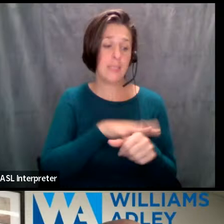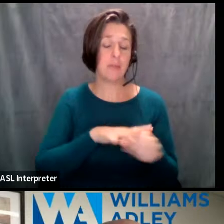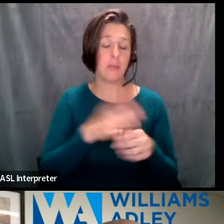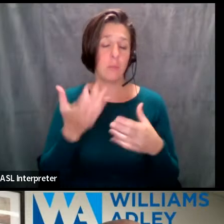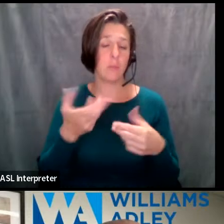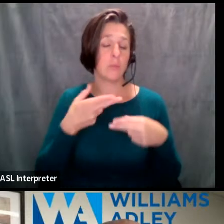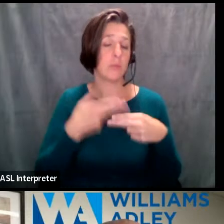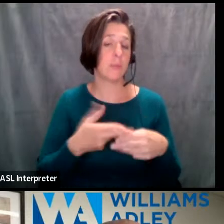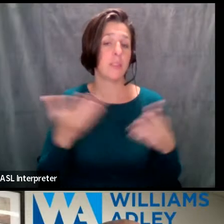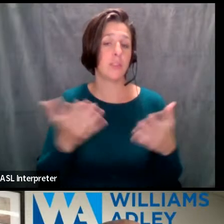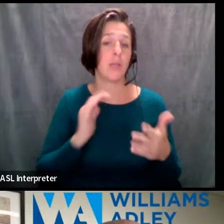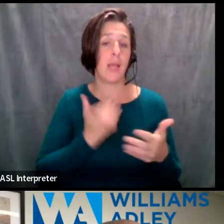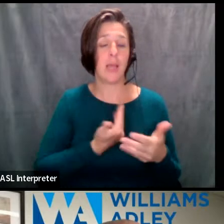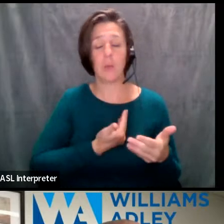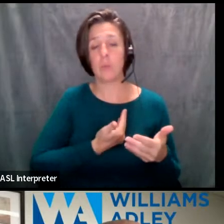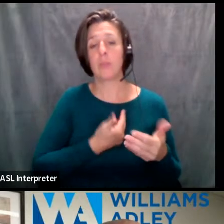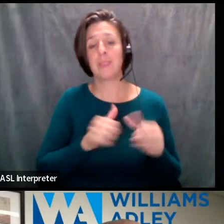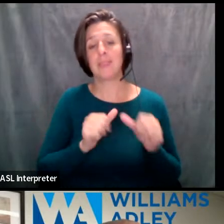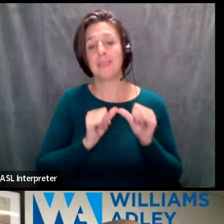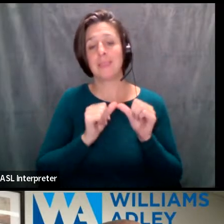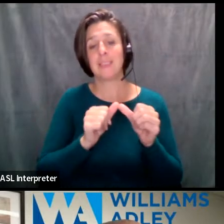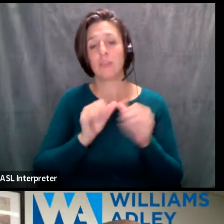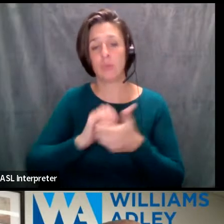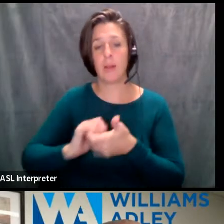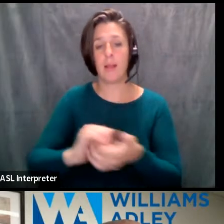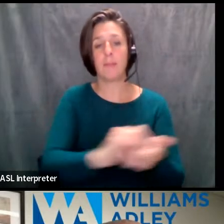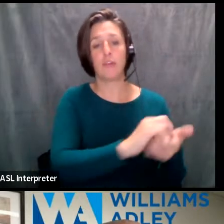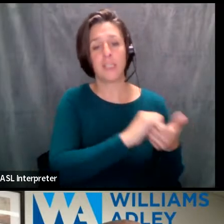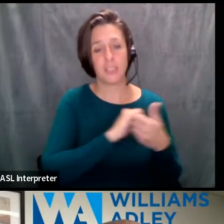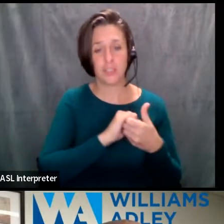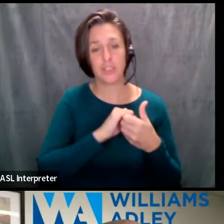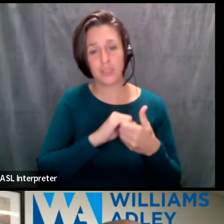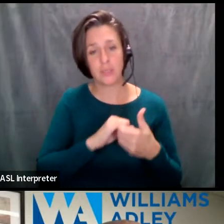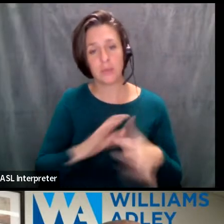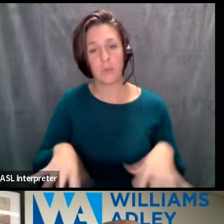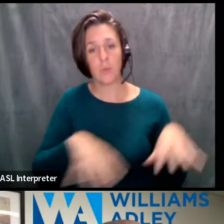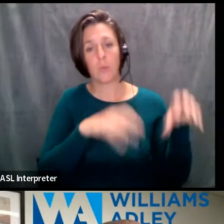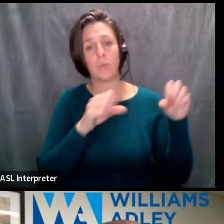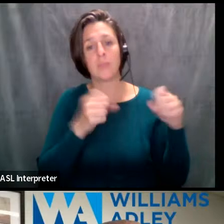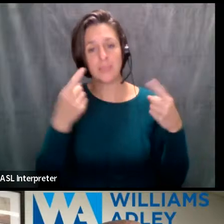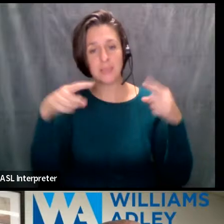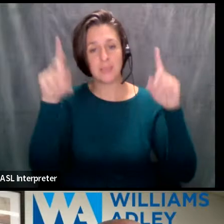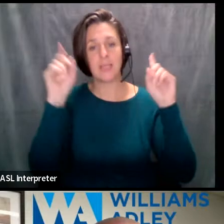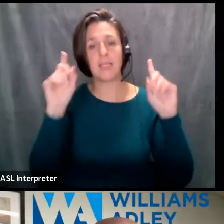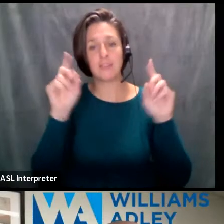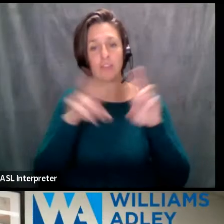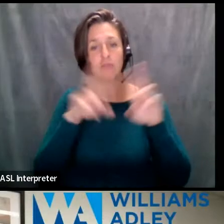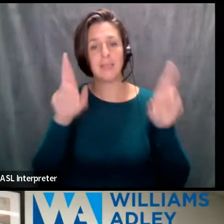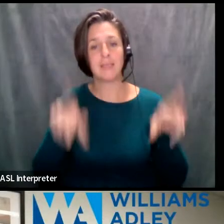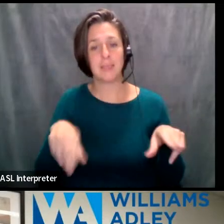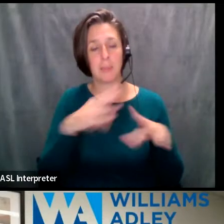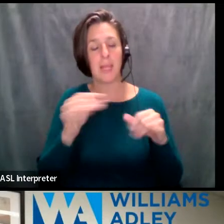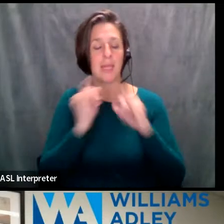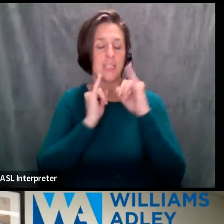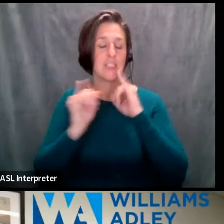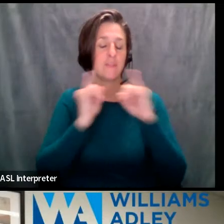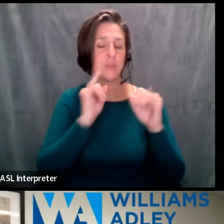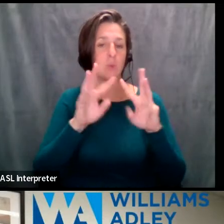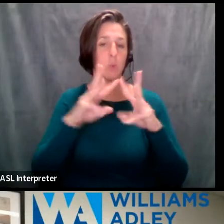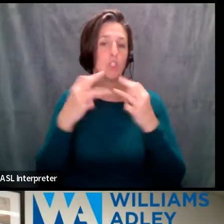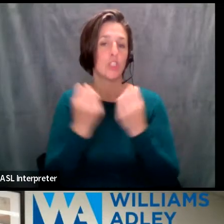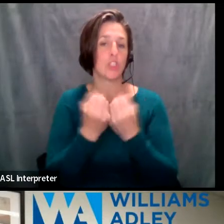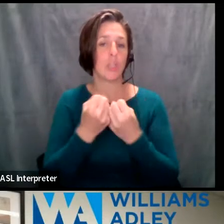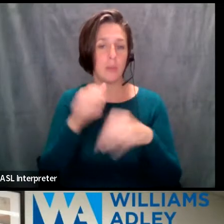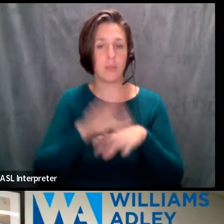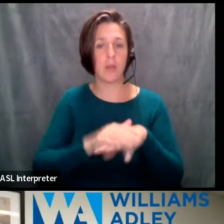mention is our continued collaboration in hosting successful resume and interview workshops. On